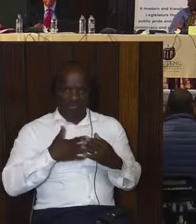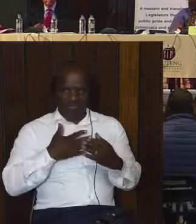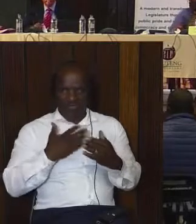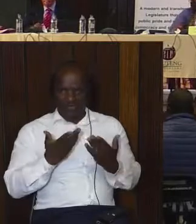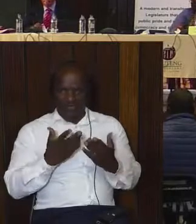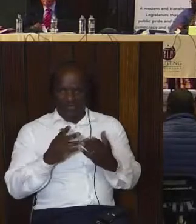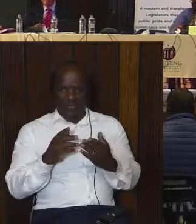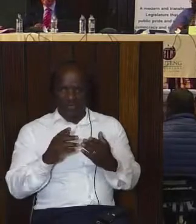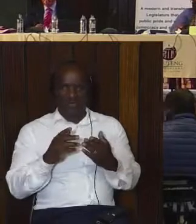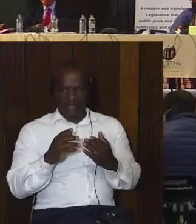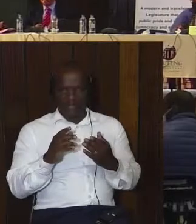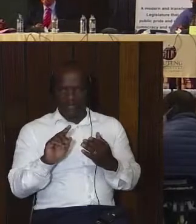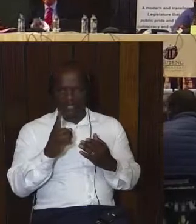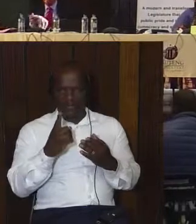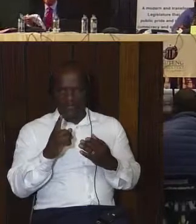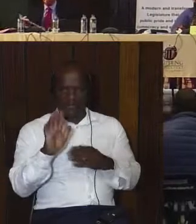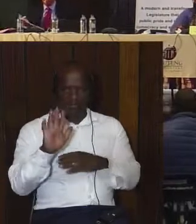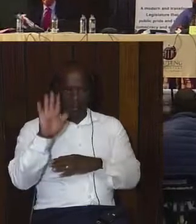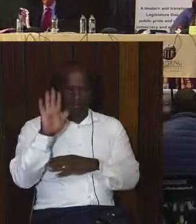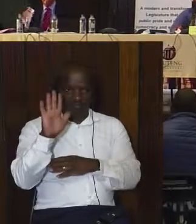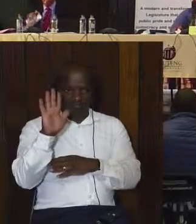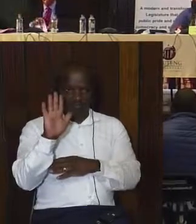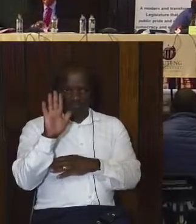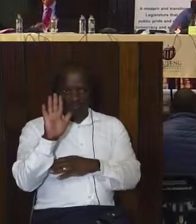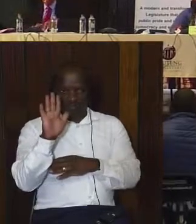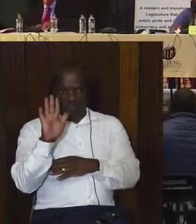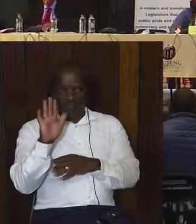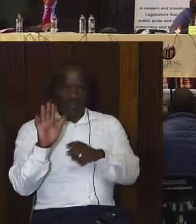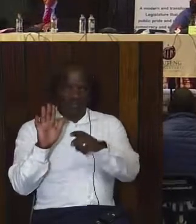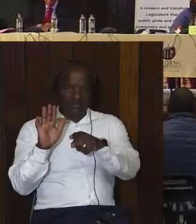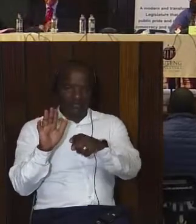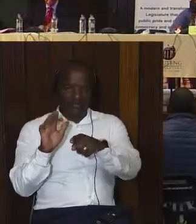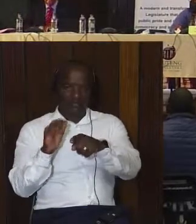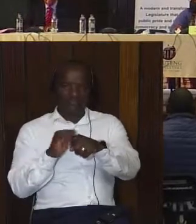Member Ndlebana, I'll start with you. Is your hand up? Okay.